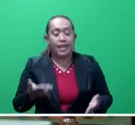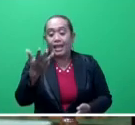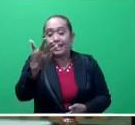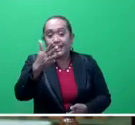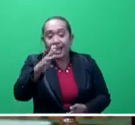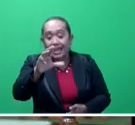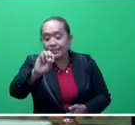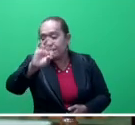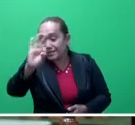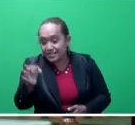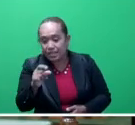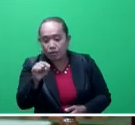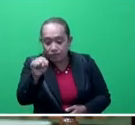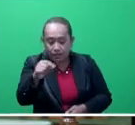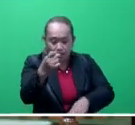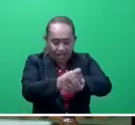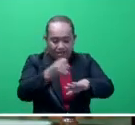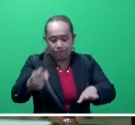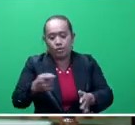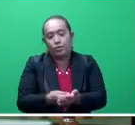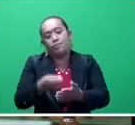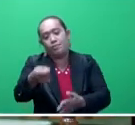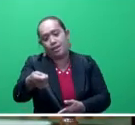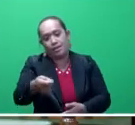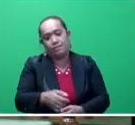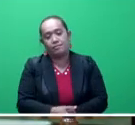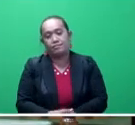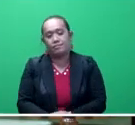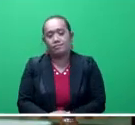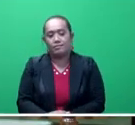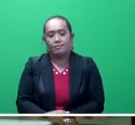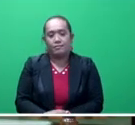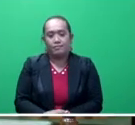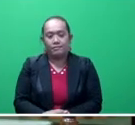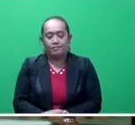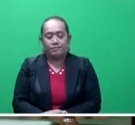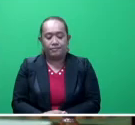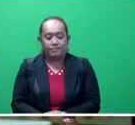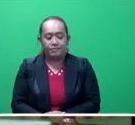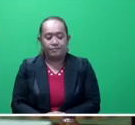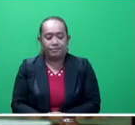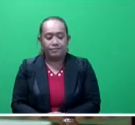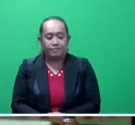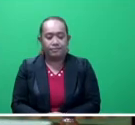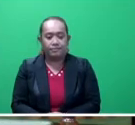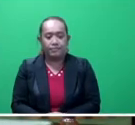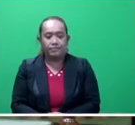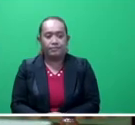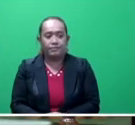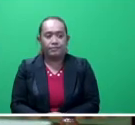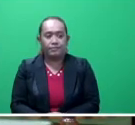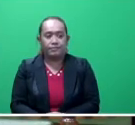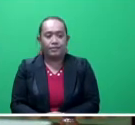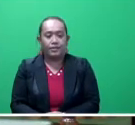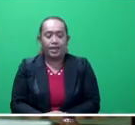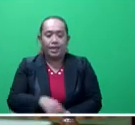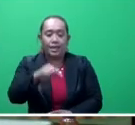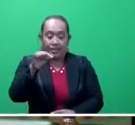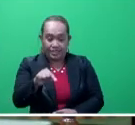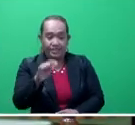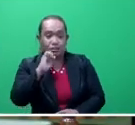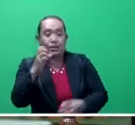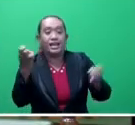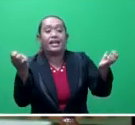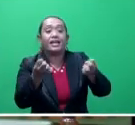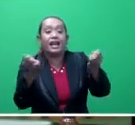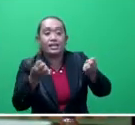90% of that loan, if it goes bad, will be paid by government to the financial institution. This encourages financial institutions to